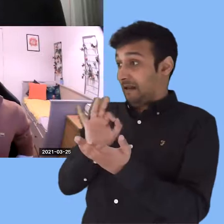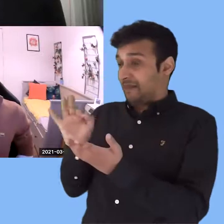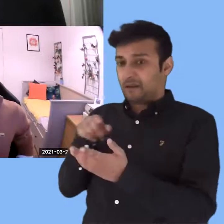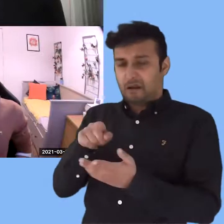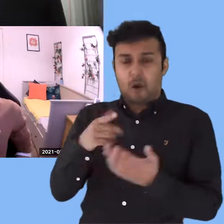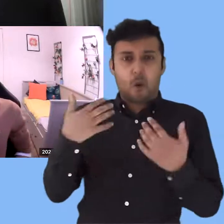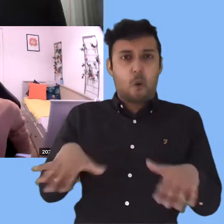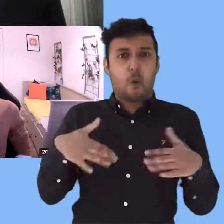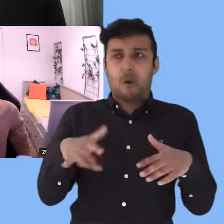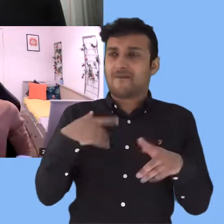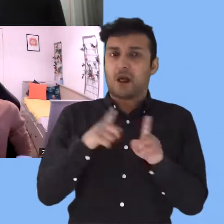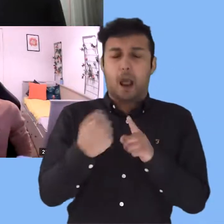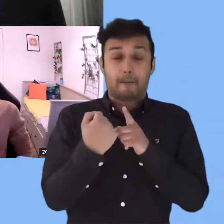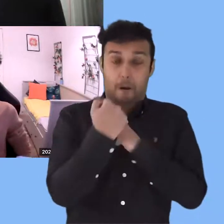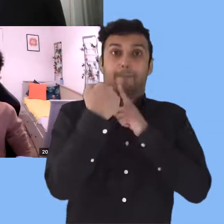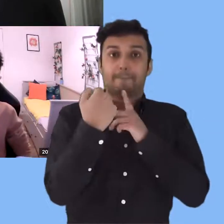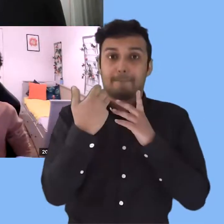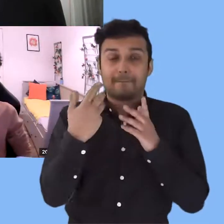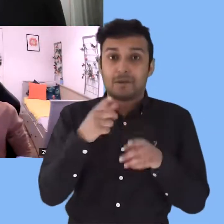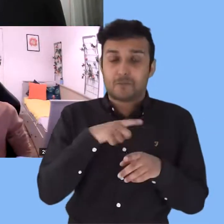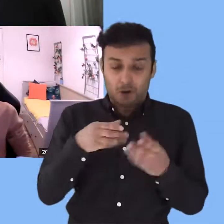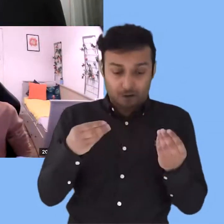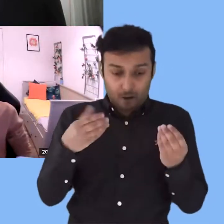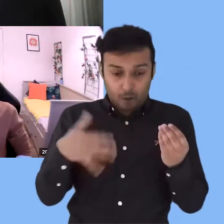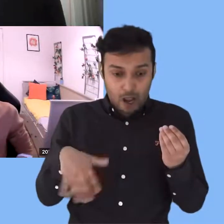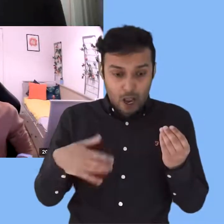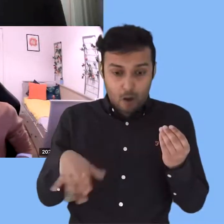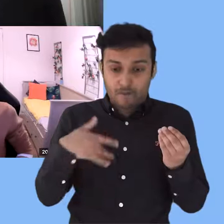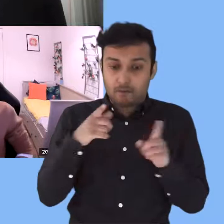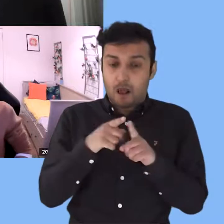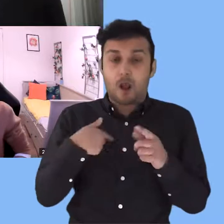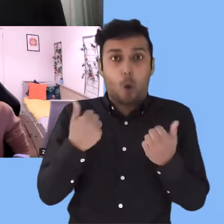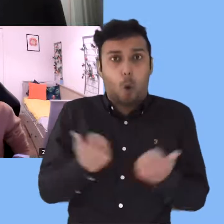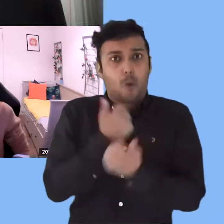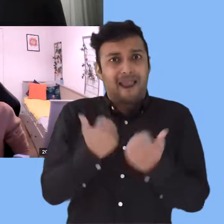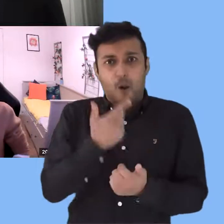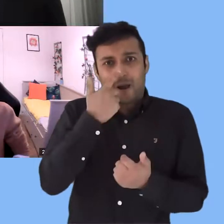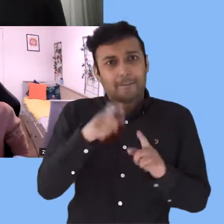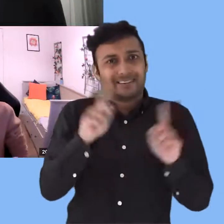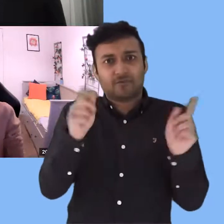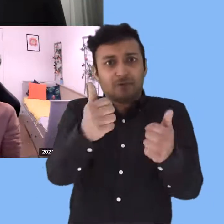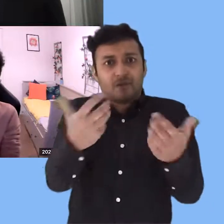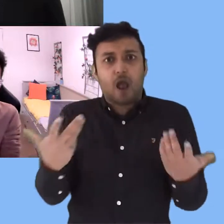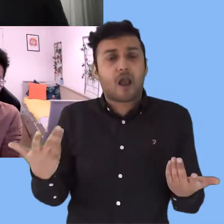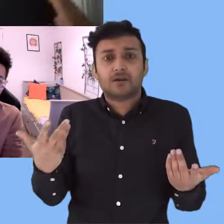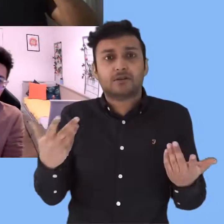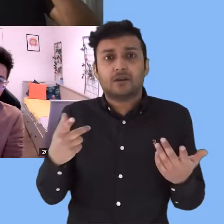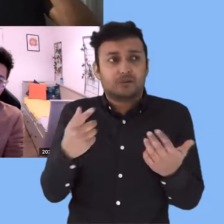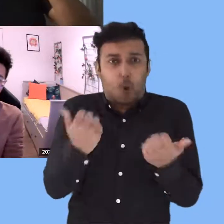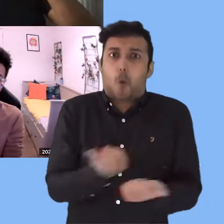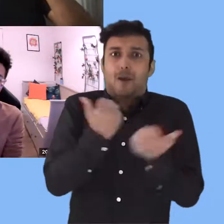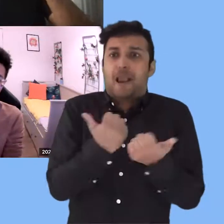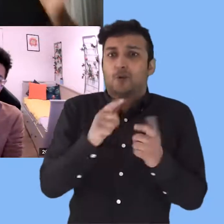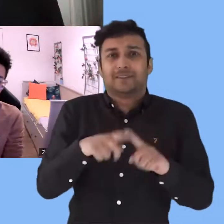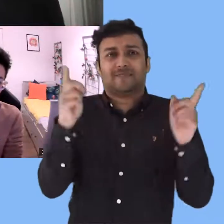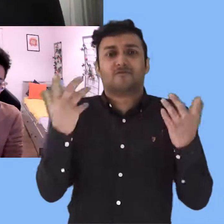message of her book, that it's okay to be different, because actually who you're saying that East Asian children are different too, who are you saying are the